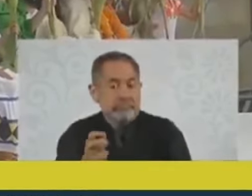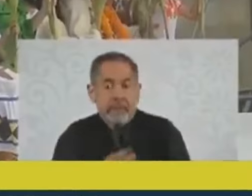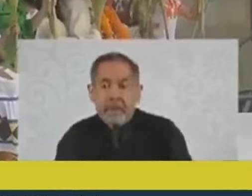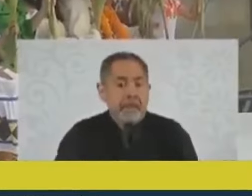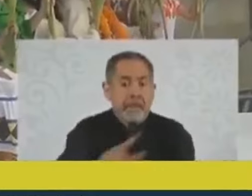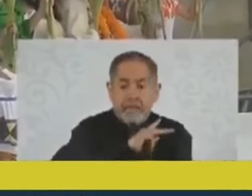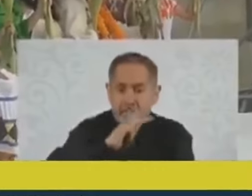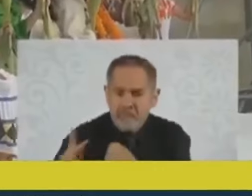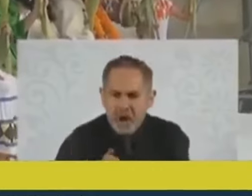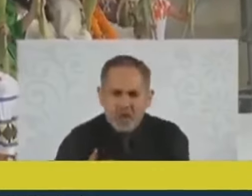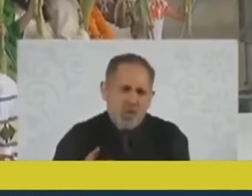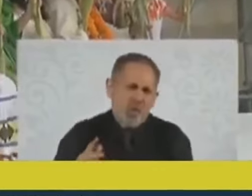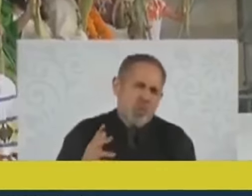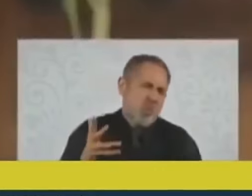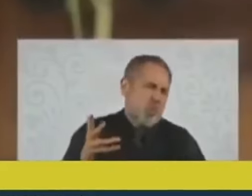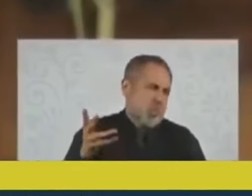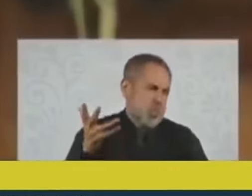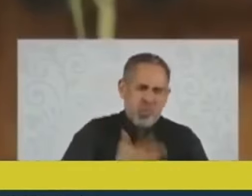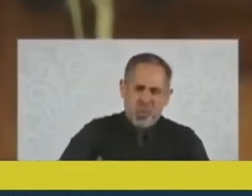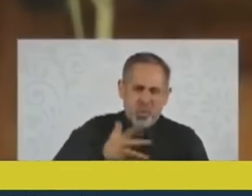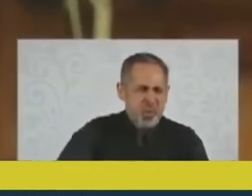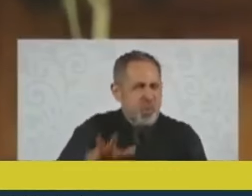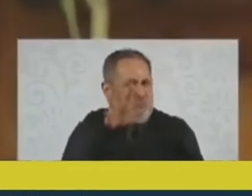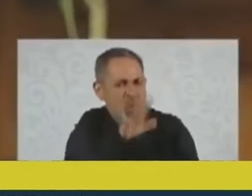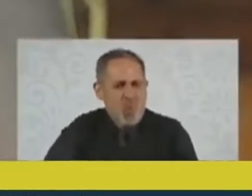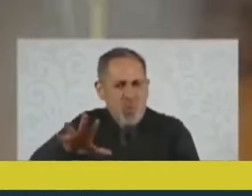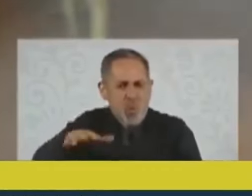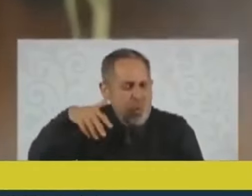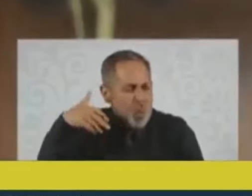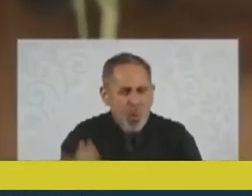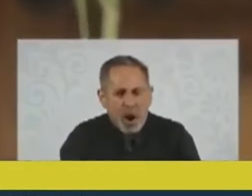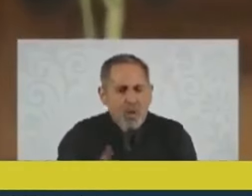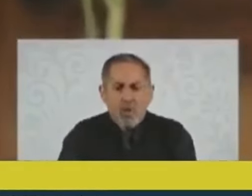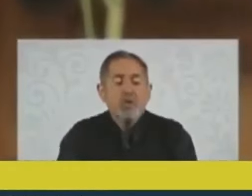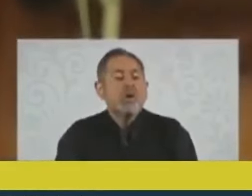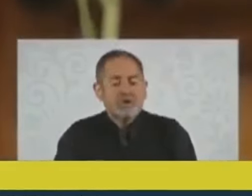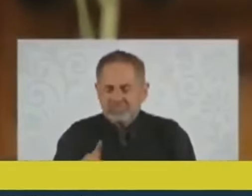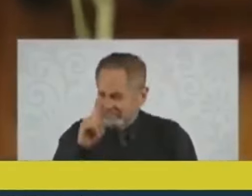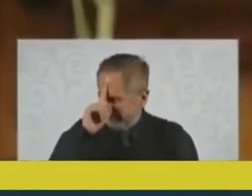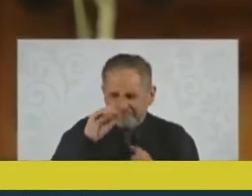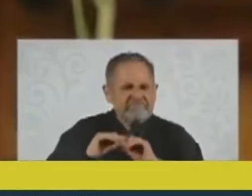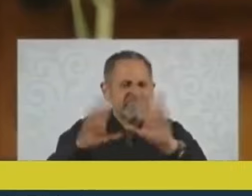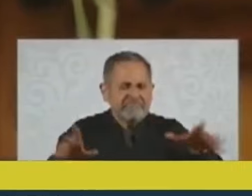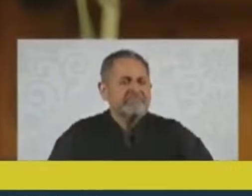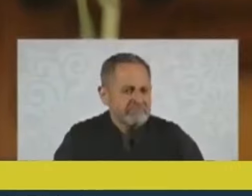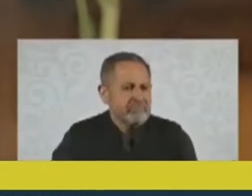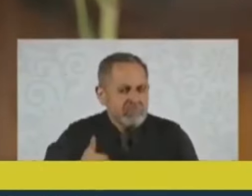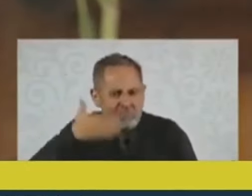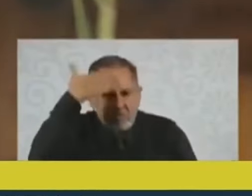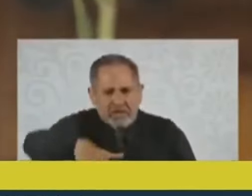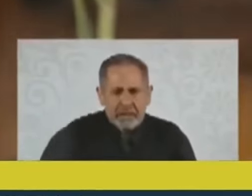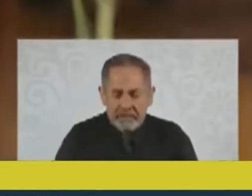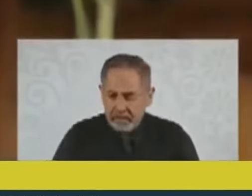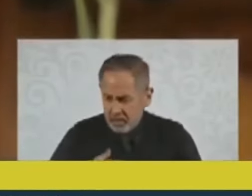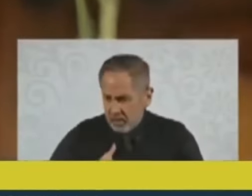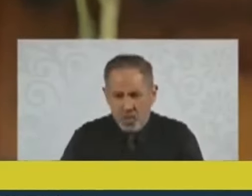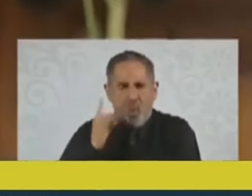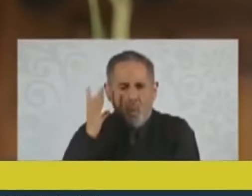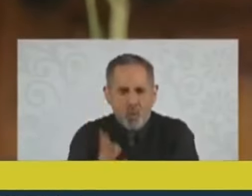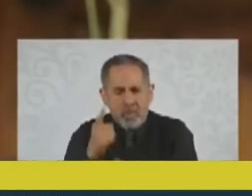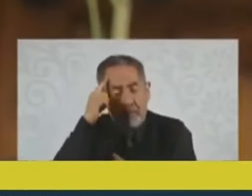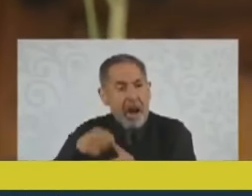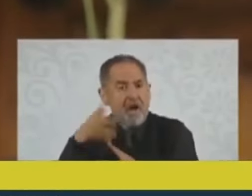people are great. And I know that we are the only option